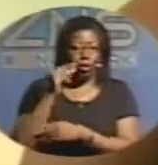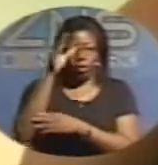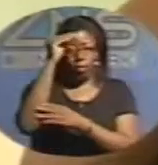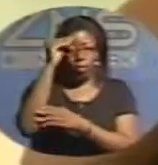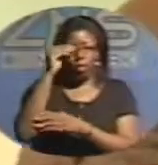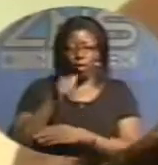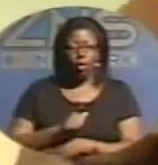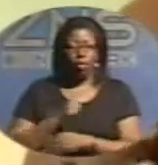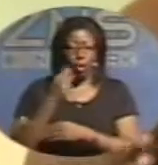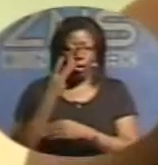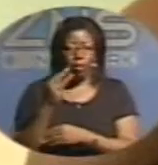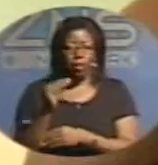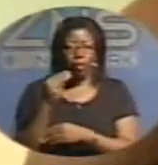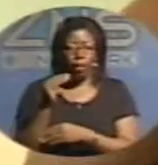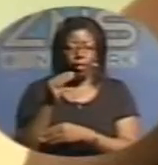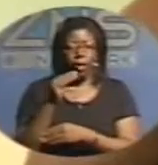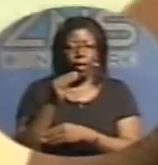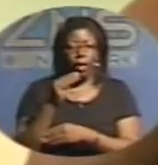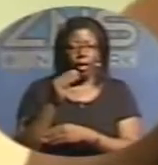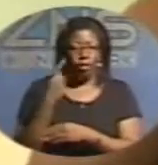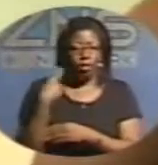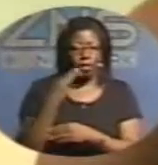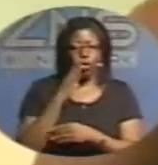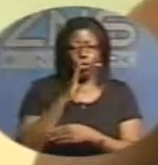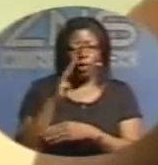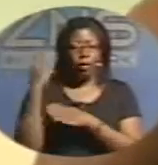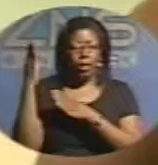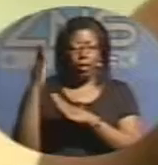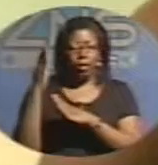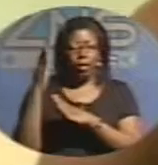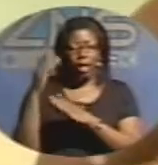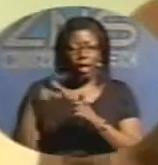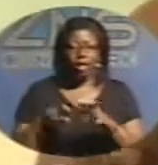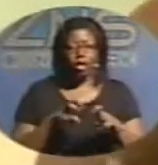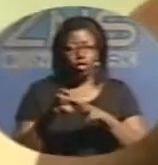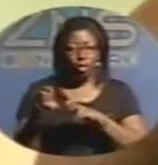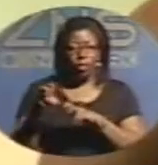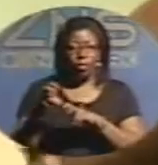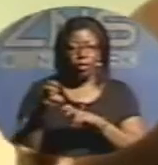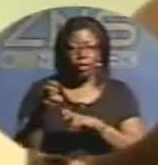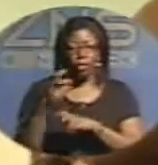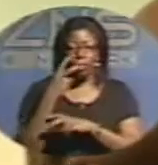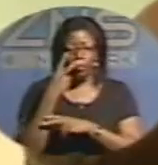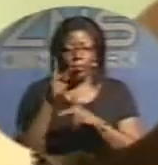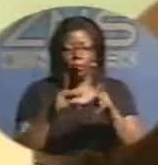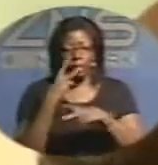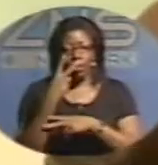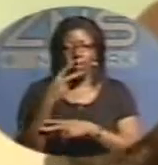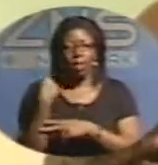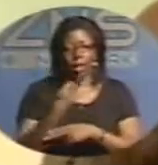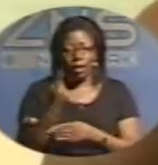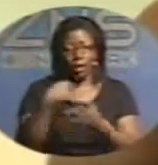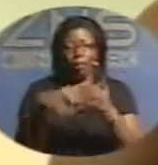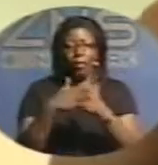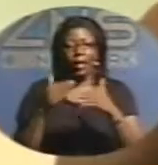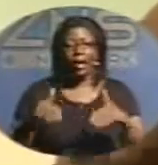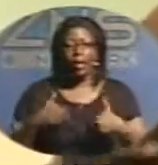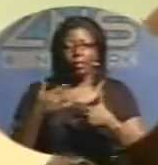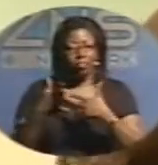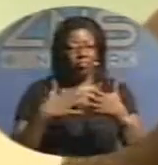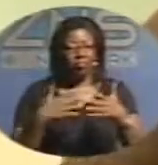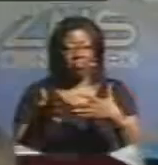proud. It's so proud to be a Bahamian that we can travel and really be seen and come back happy no matter what.